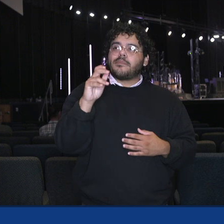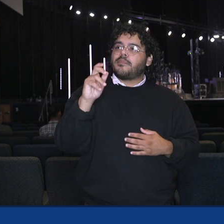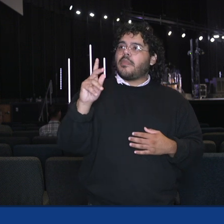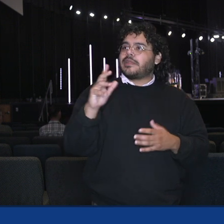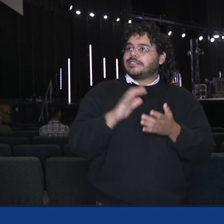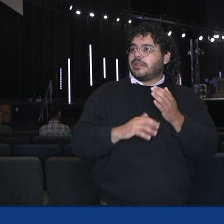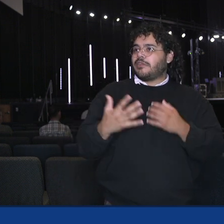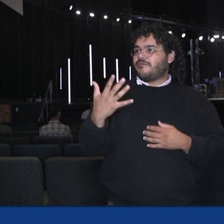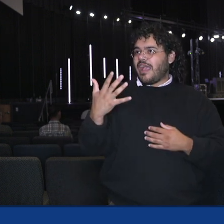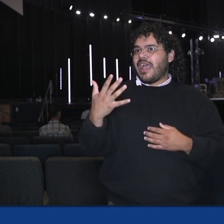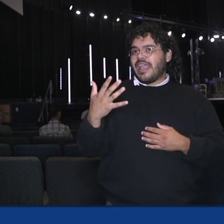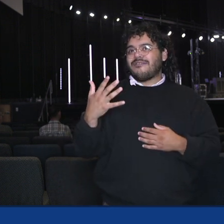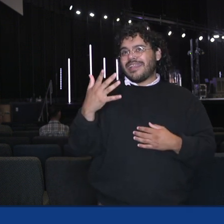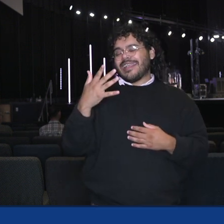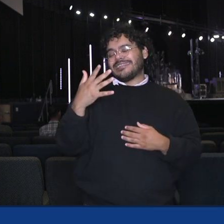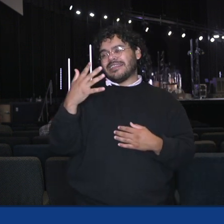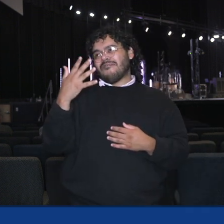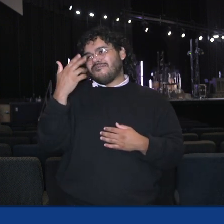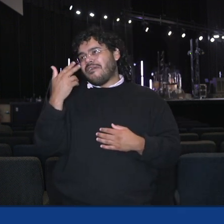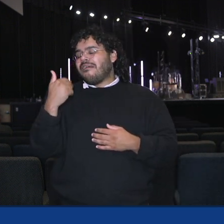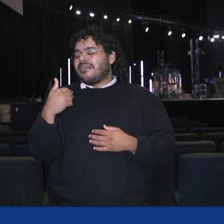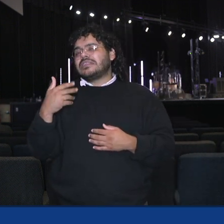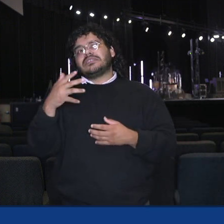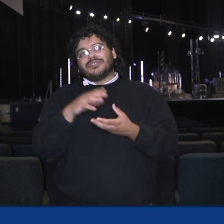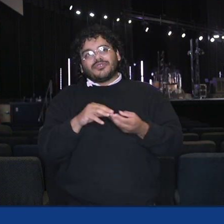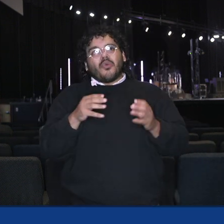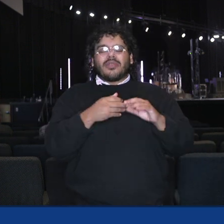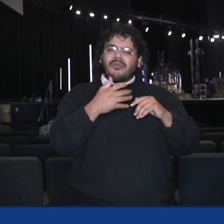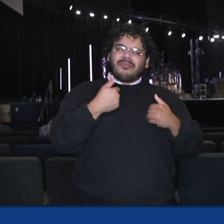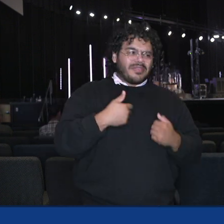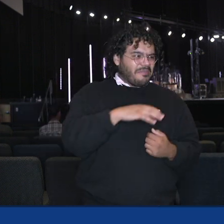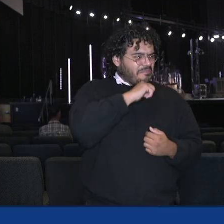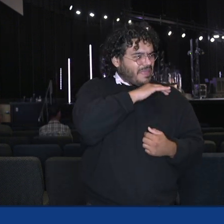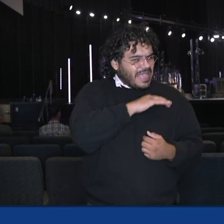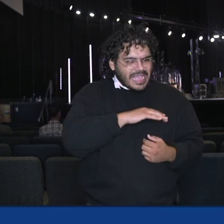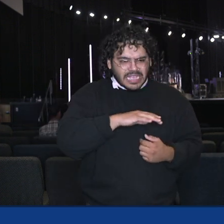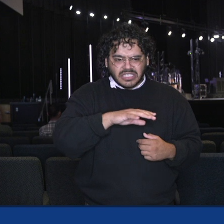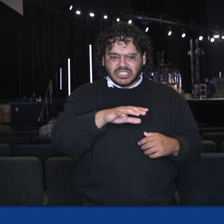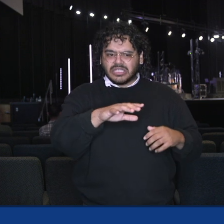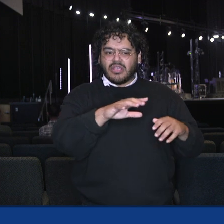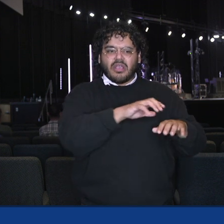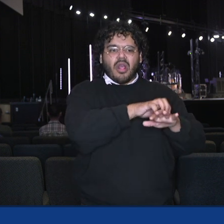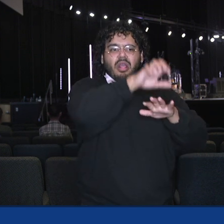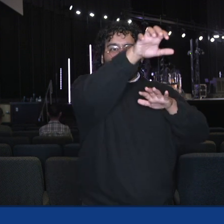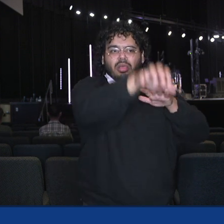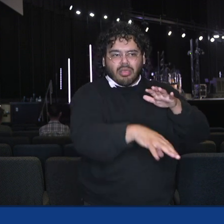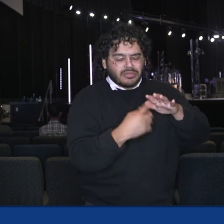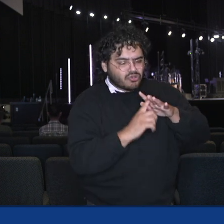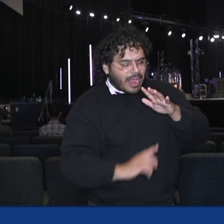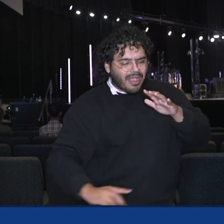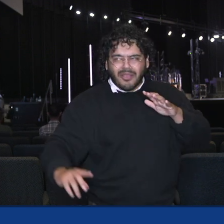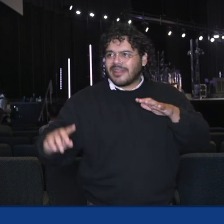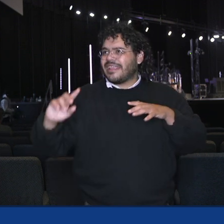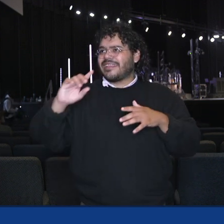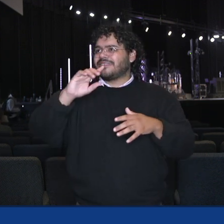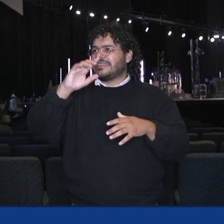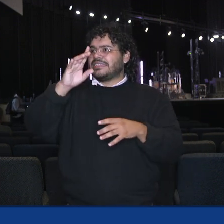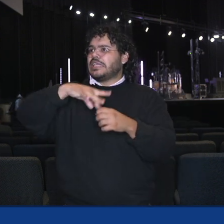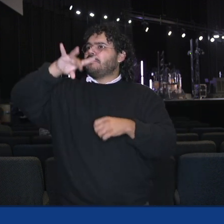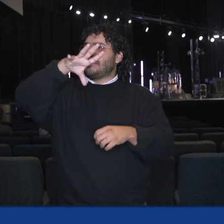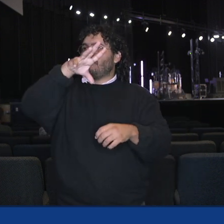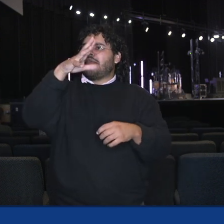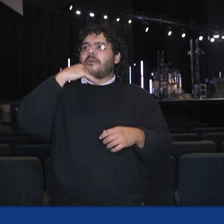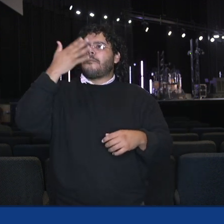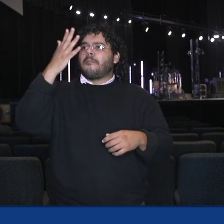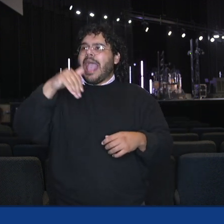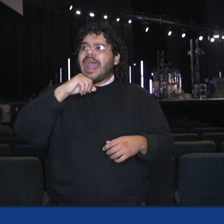a funny little text. You've got the pigs and the drowning and the spiritual affliction. It's also a really profound